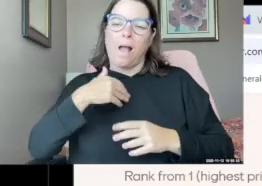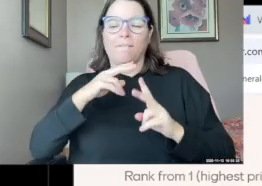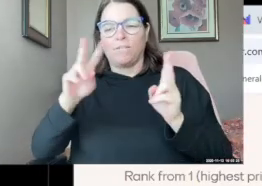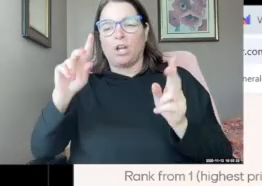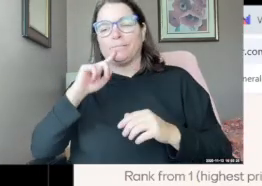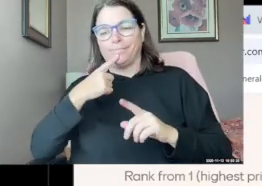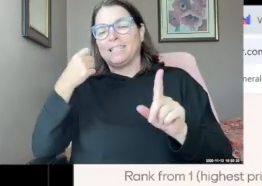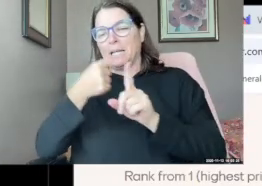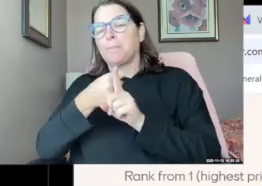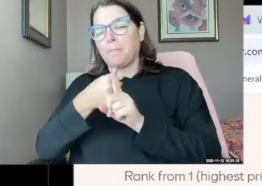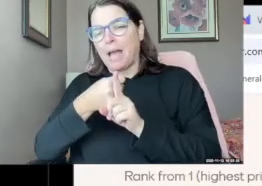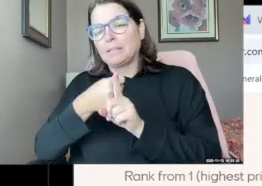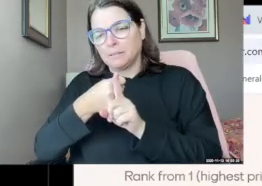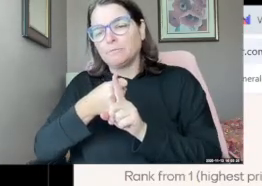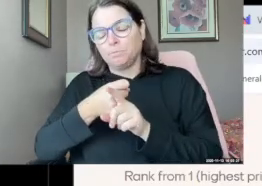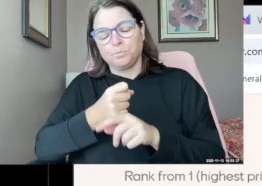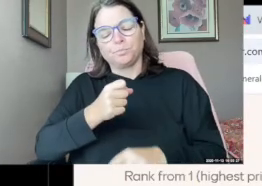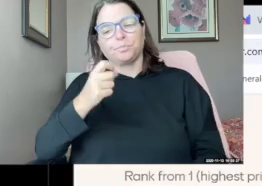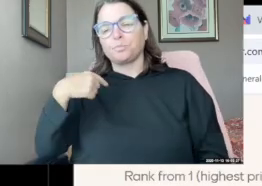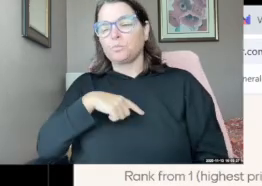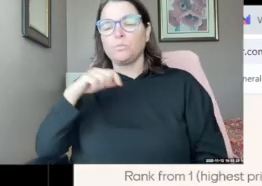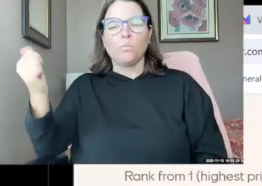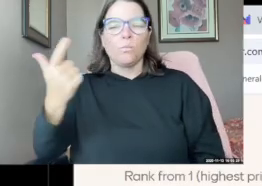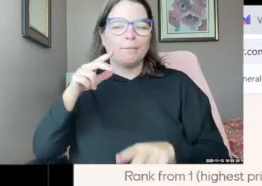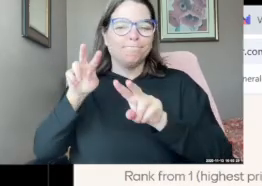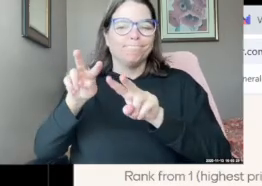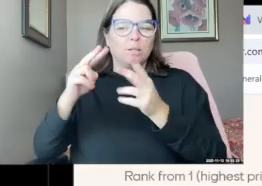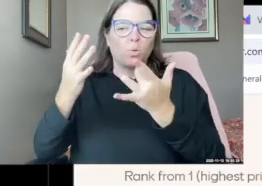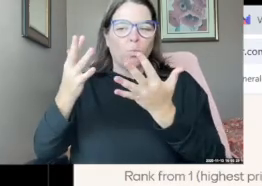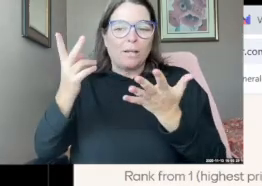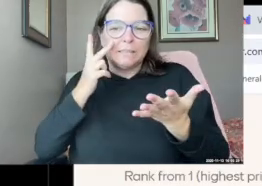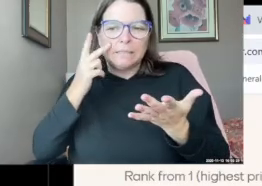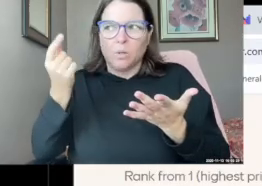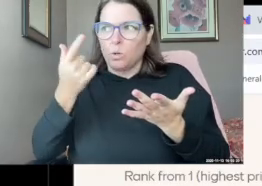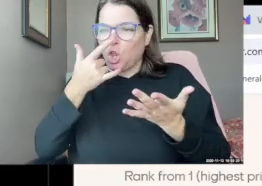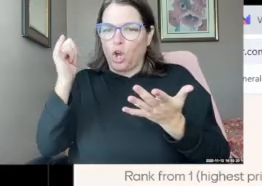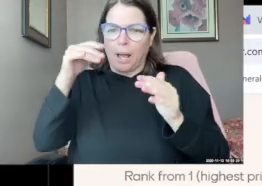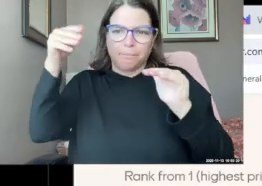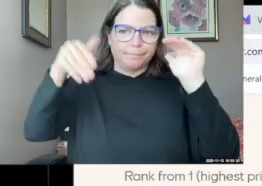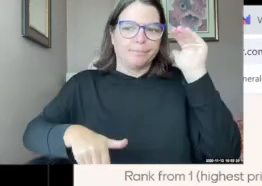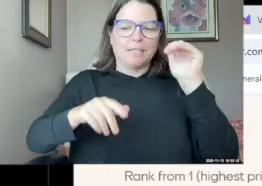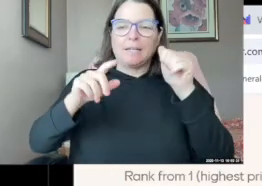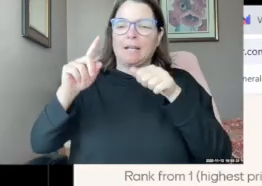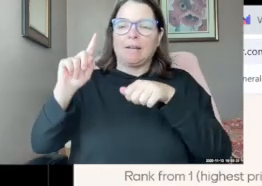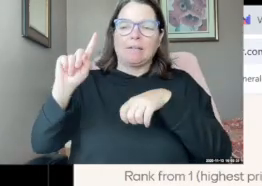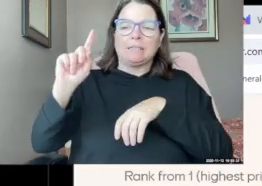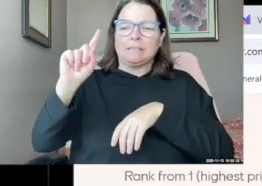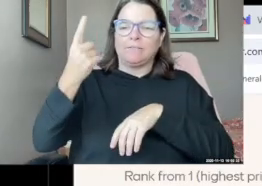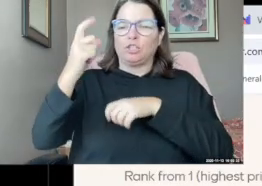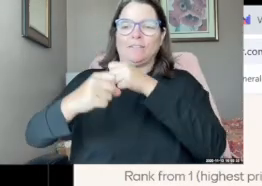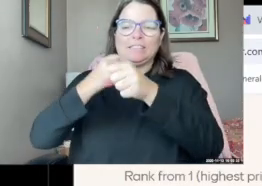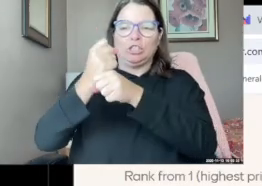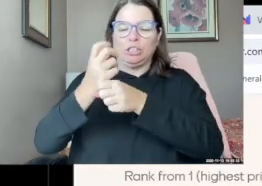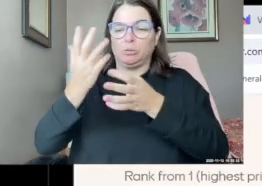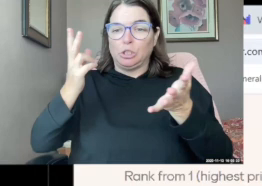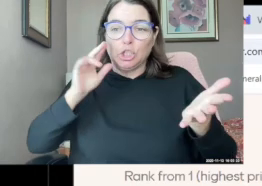loss of that, we know is going to have pretty dramatic impacts. And we're all kind of just waiting to see what does that cliff